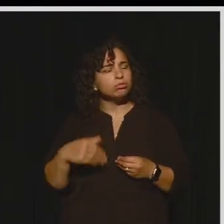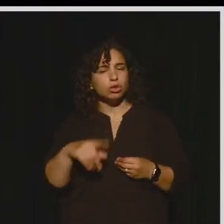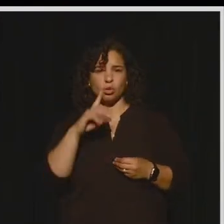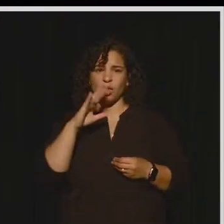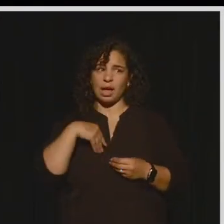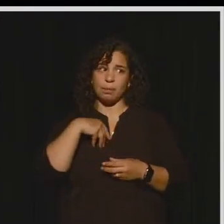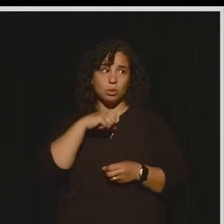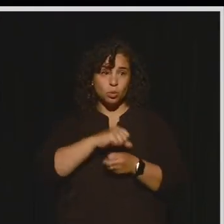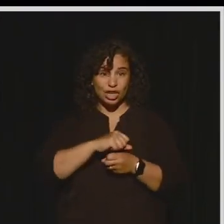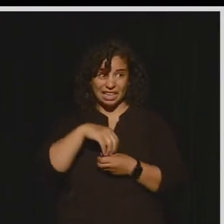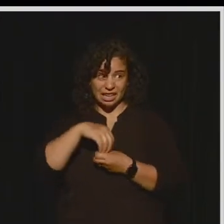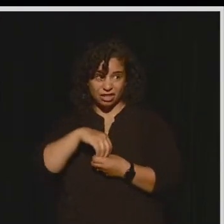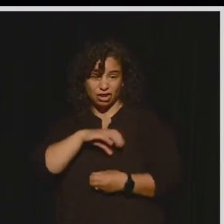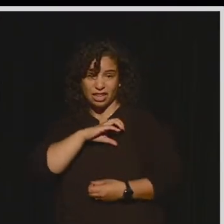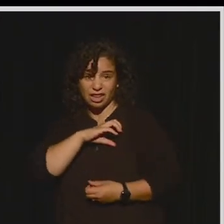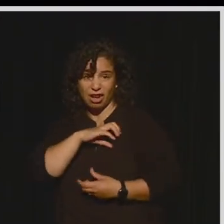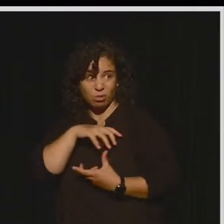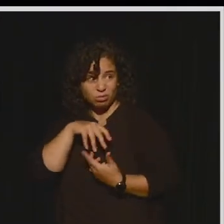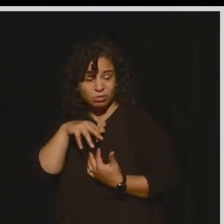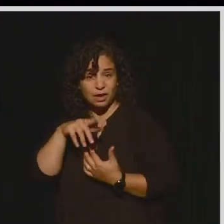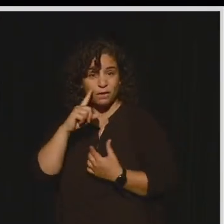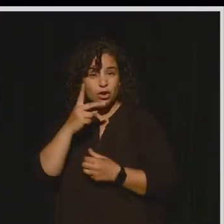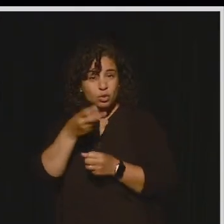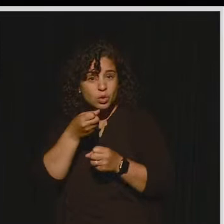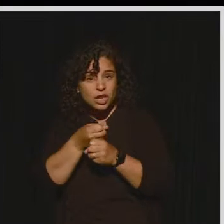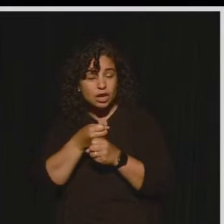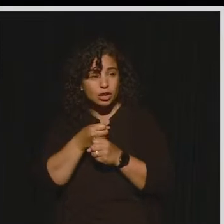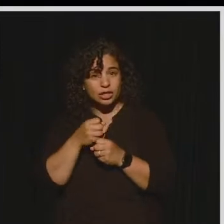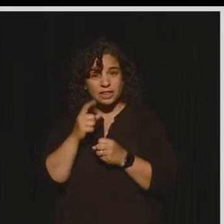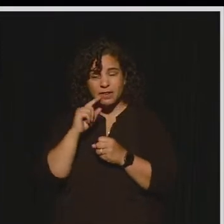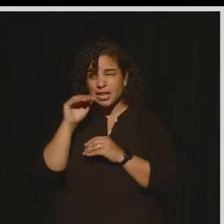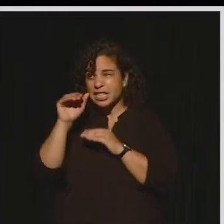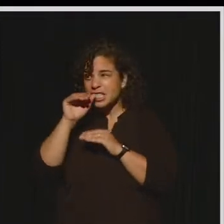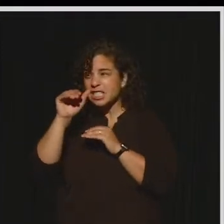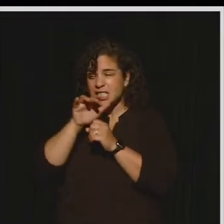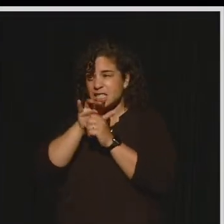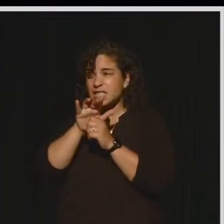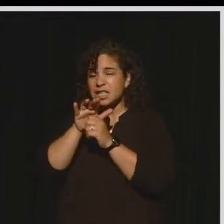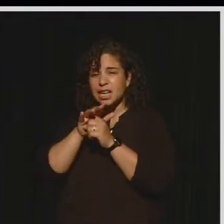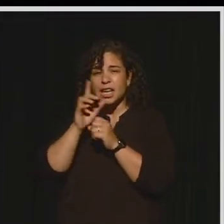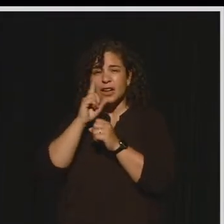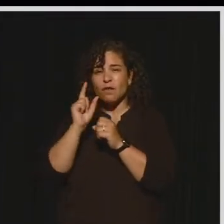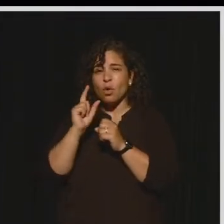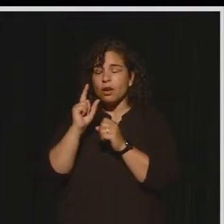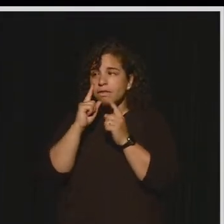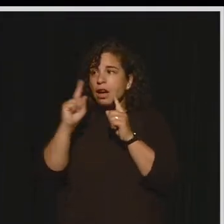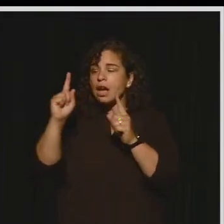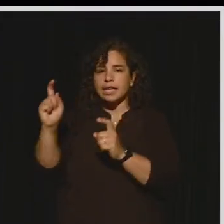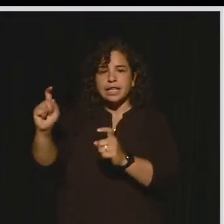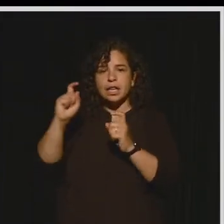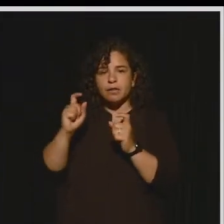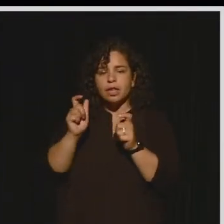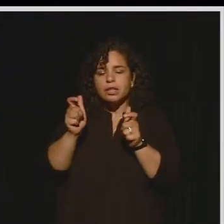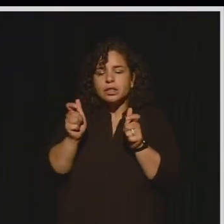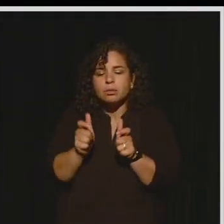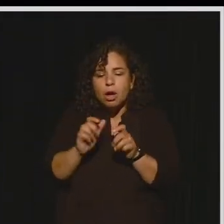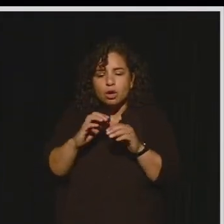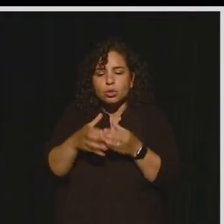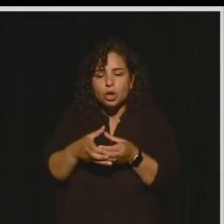for 2 years to be able to get a small contingent to be able to be walking the